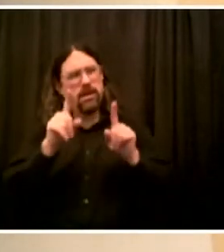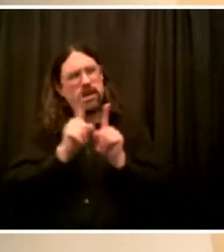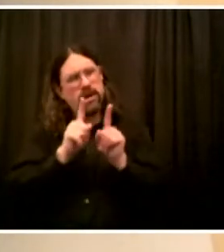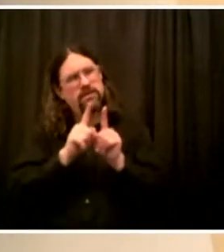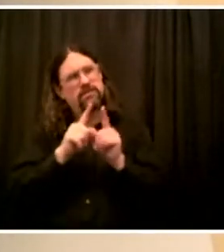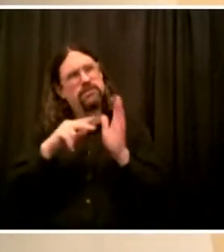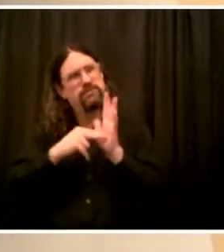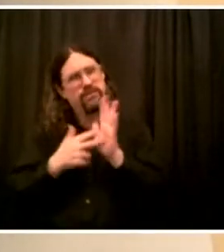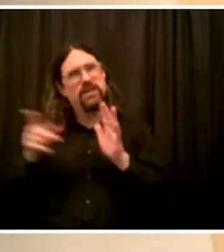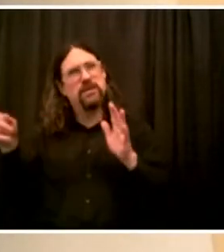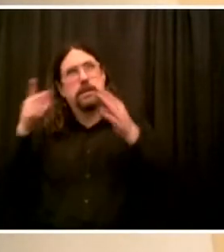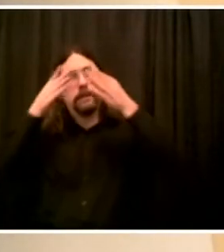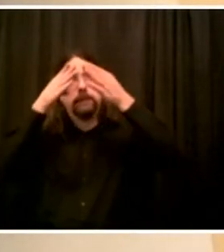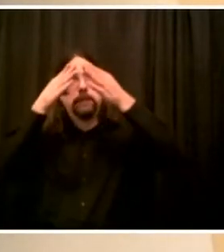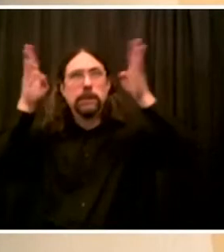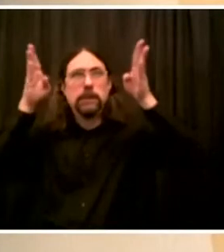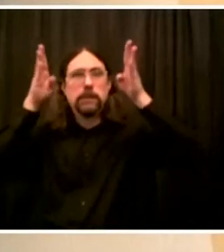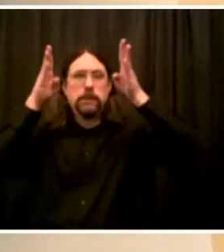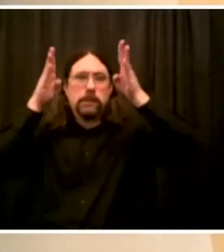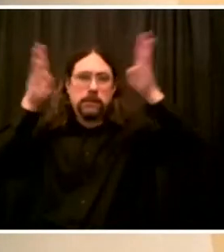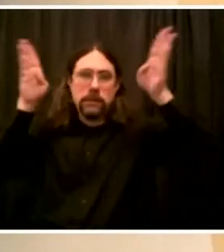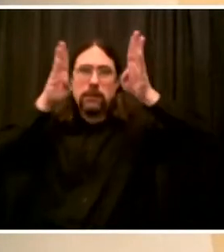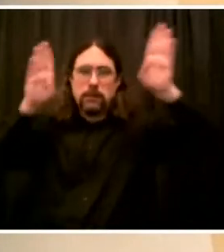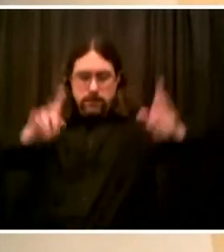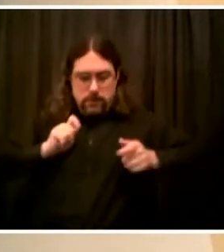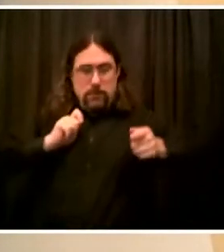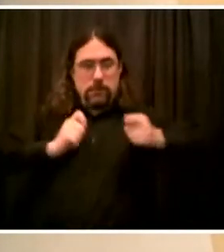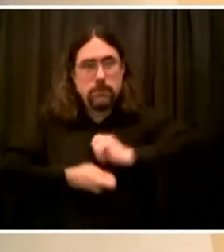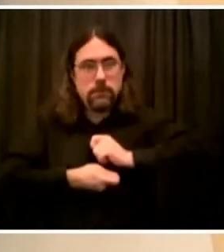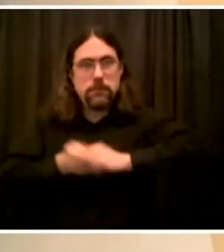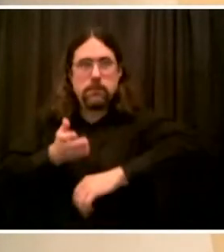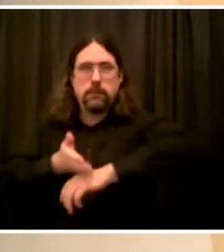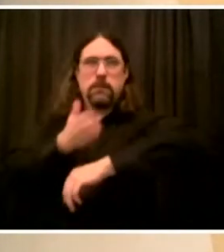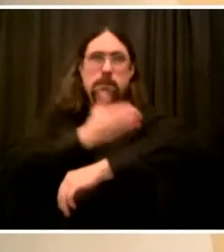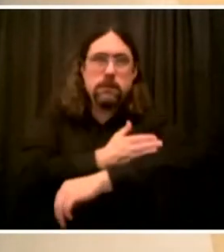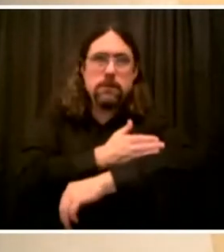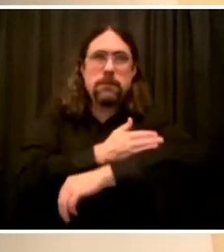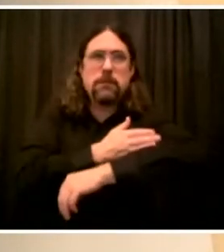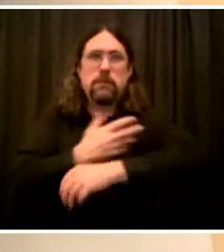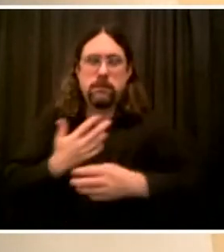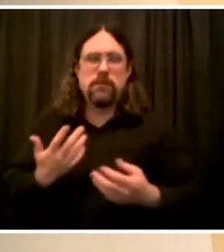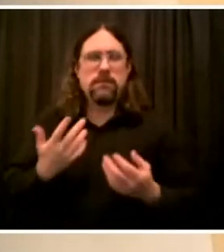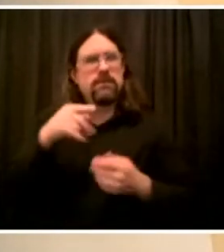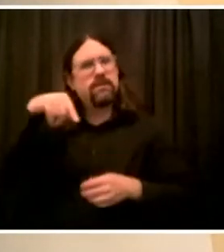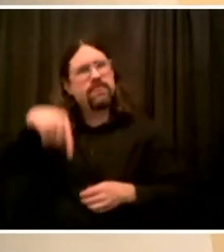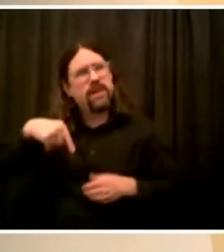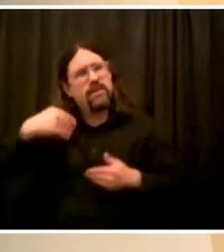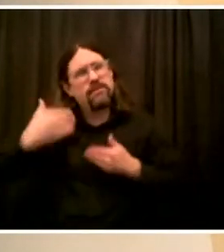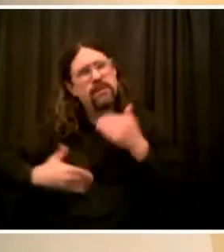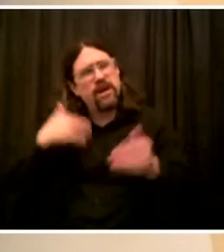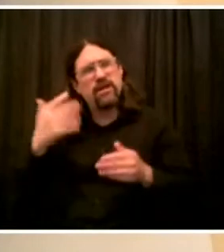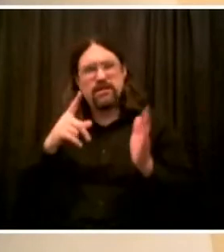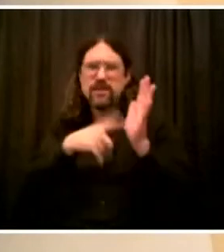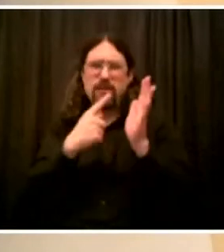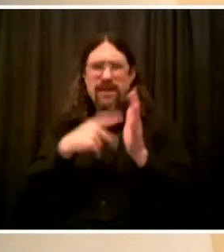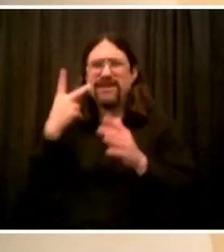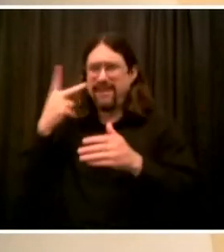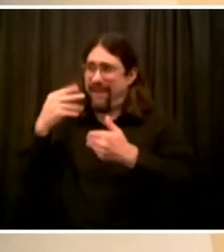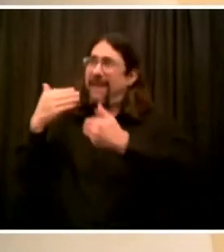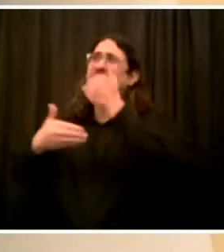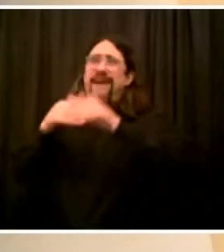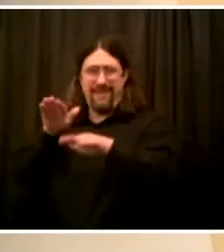2 or night 3. We're not going to give up. Every night we're out there trying to bring people in. We made certain changes in terms of not bringing people